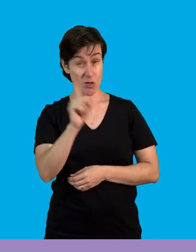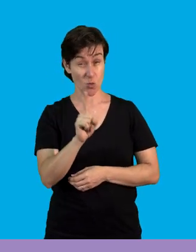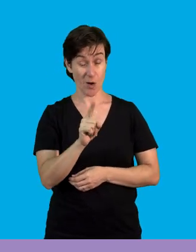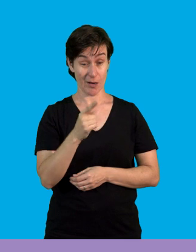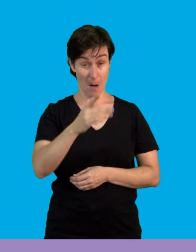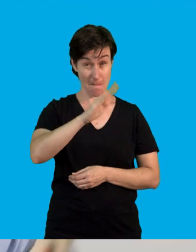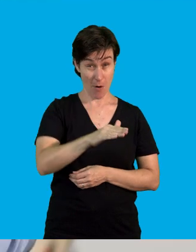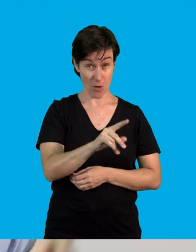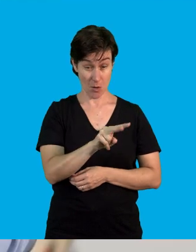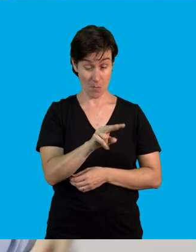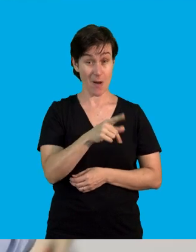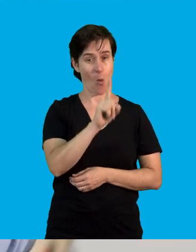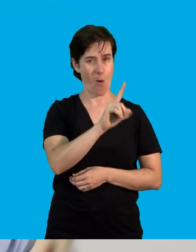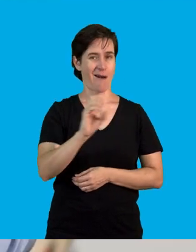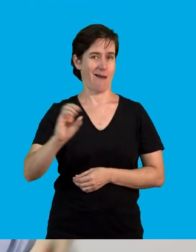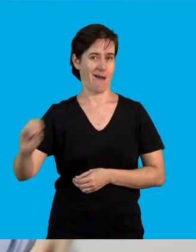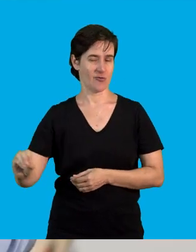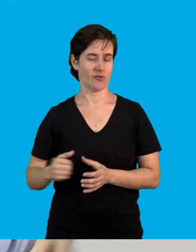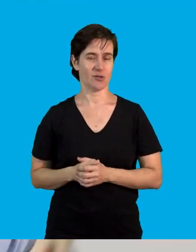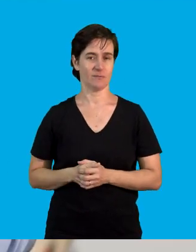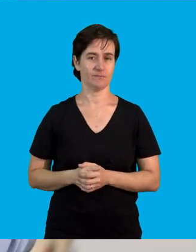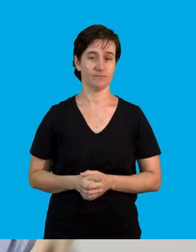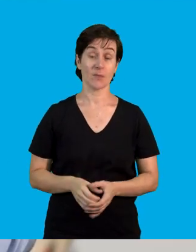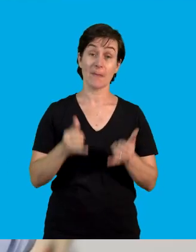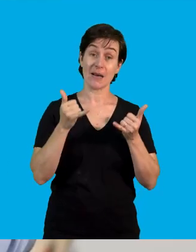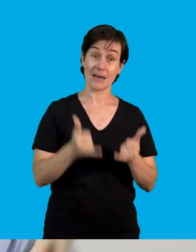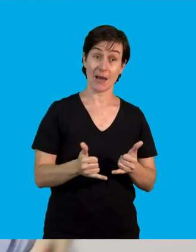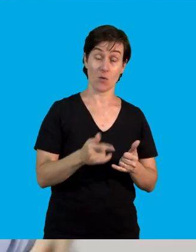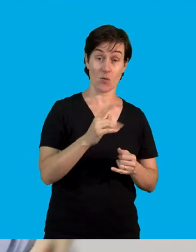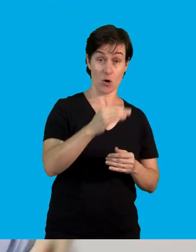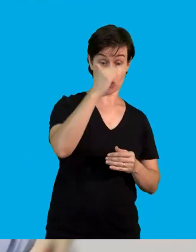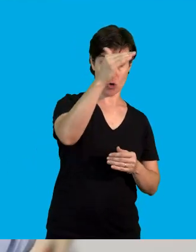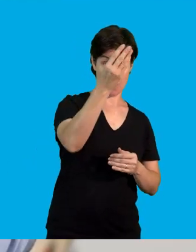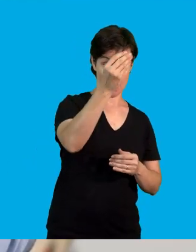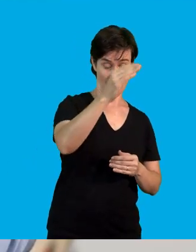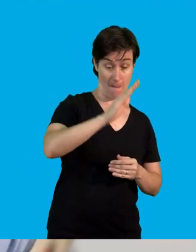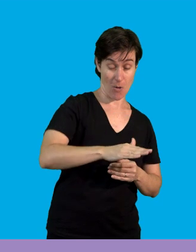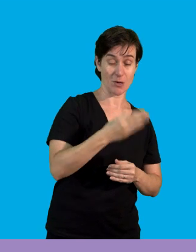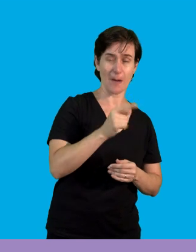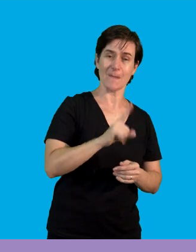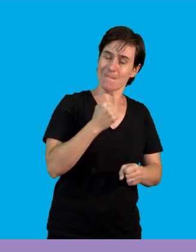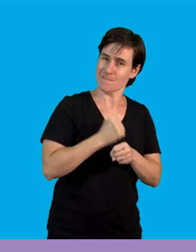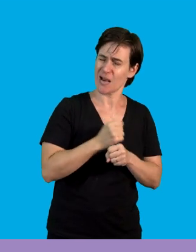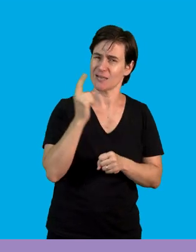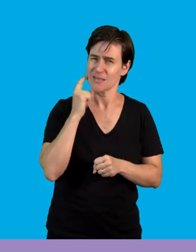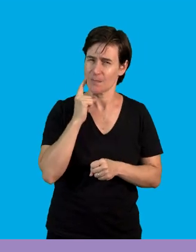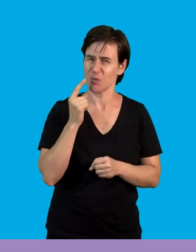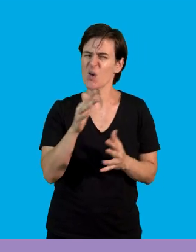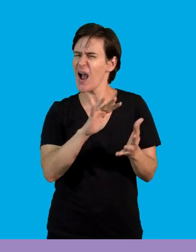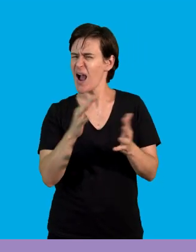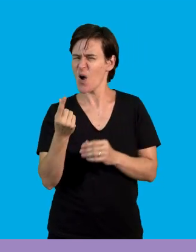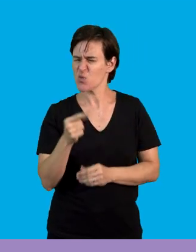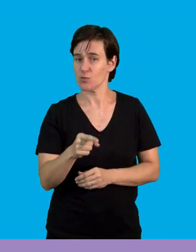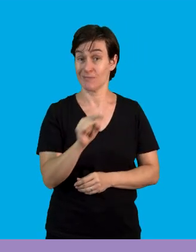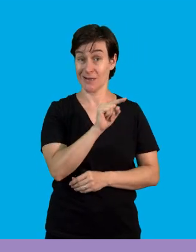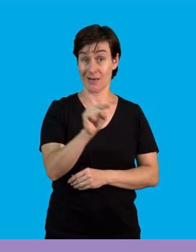realize that the denominator is 100. Then we have to divide that denominator and numerator to simplify